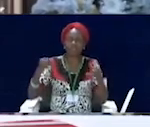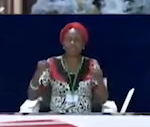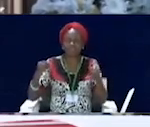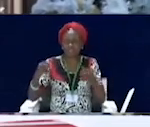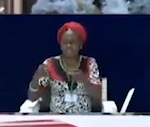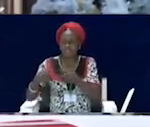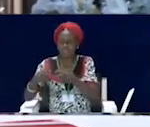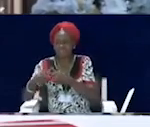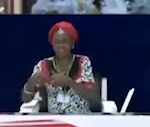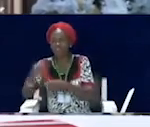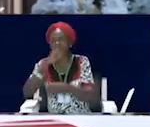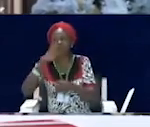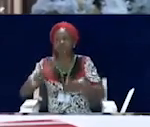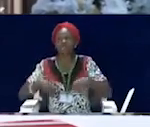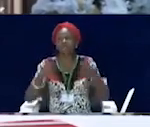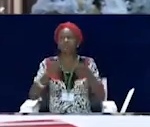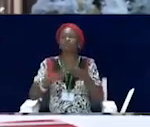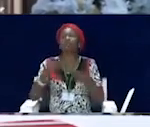alive to tell the story.